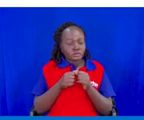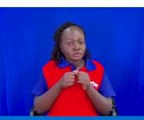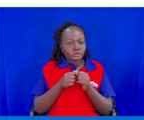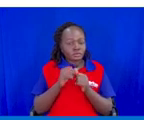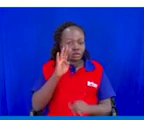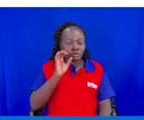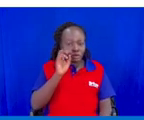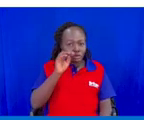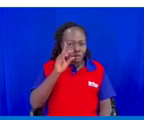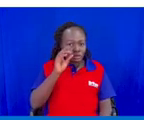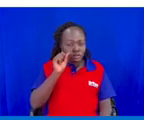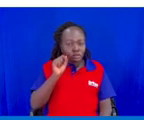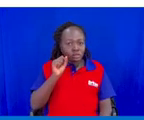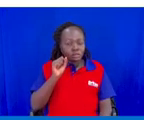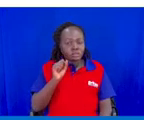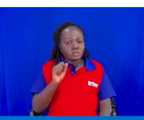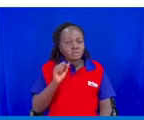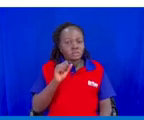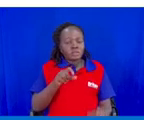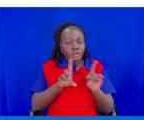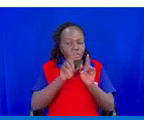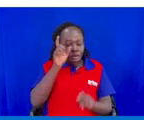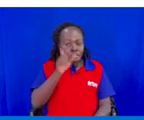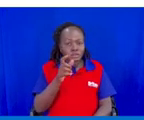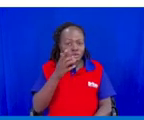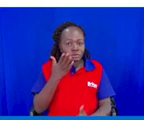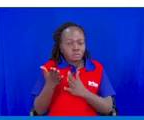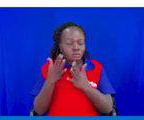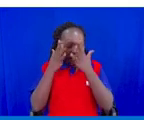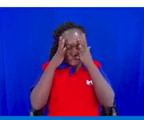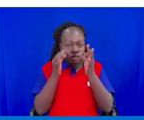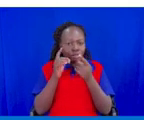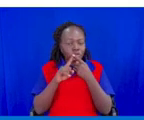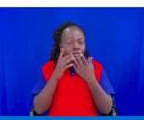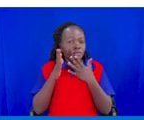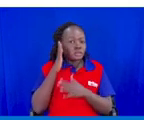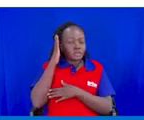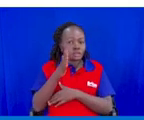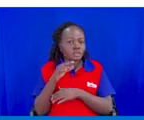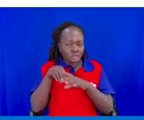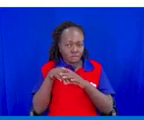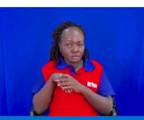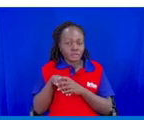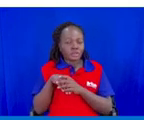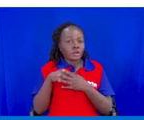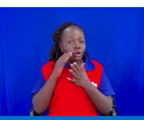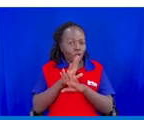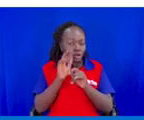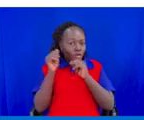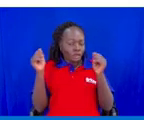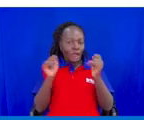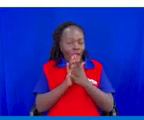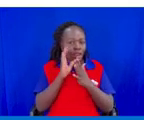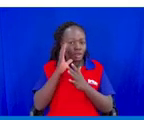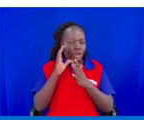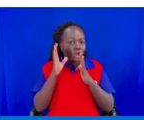bonds. As an individual, you may choose to directly invest commercial papers, directly invest in corporate bonds, but